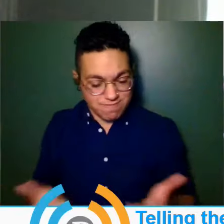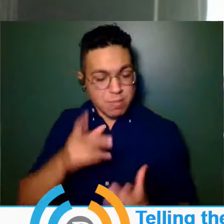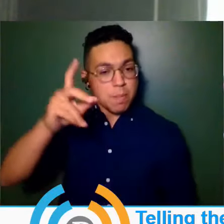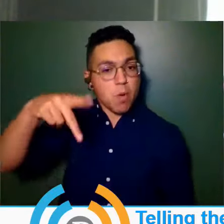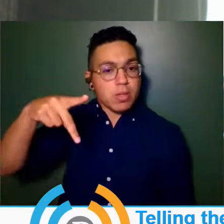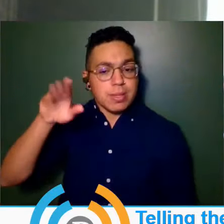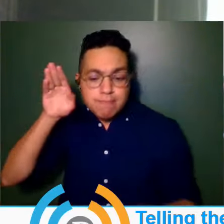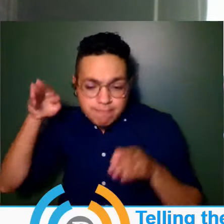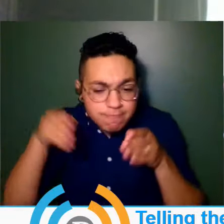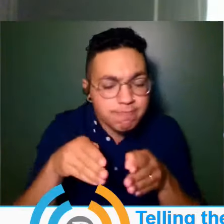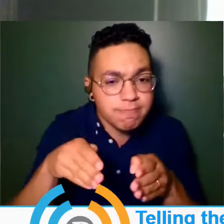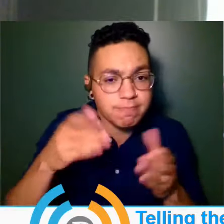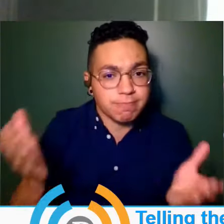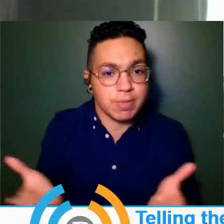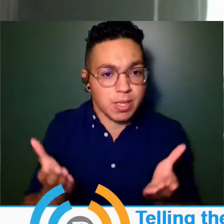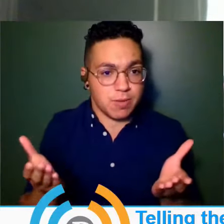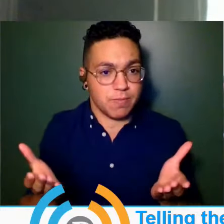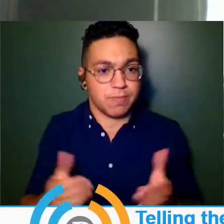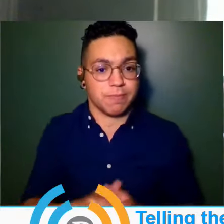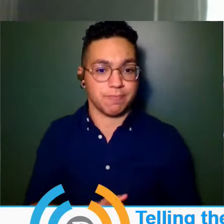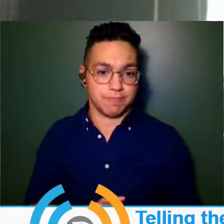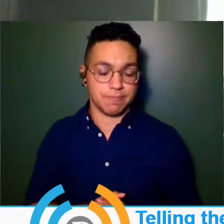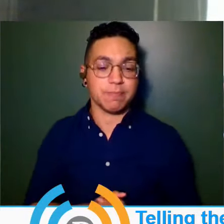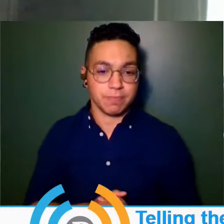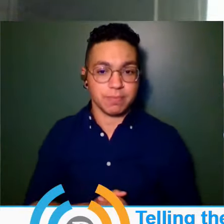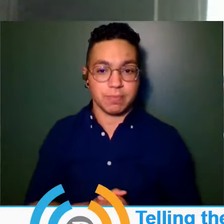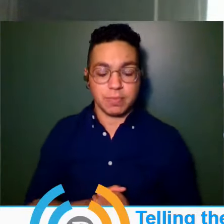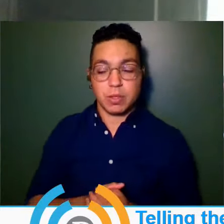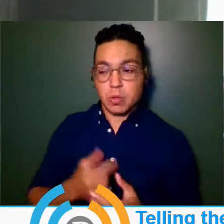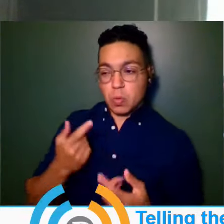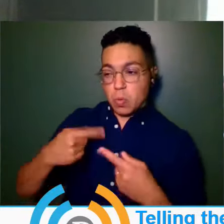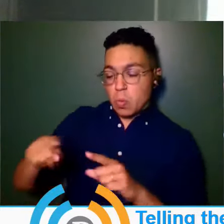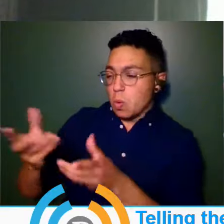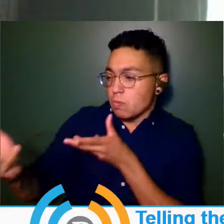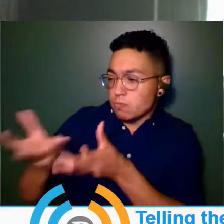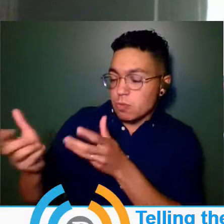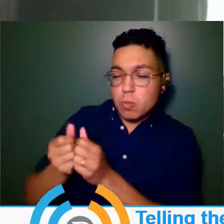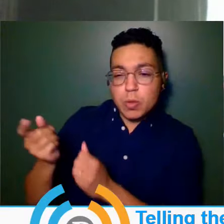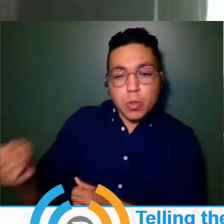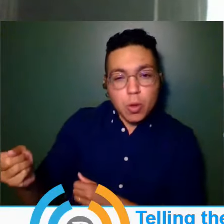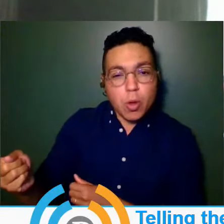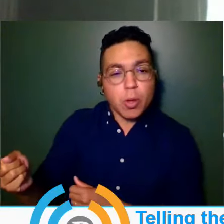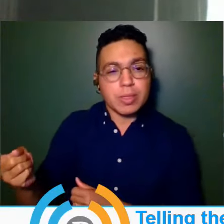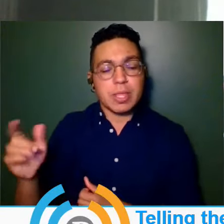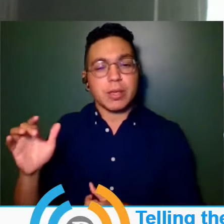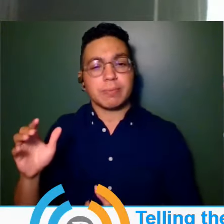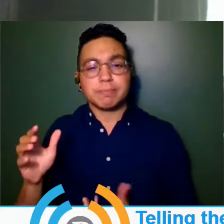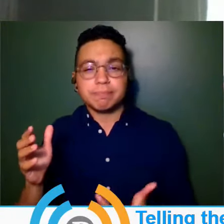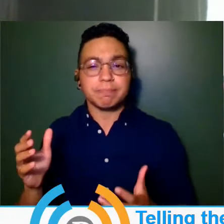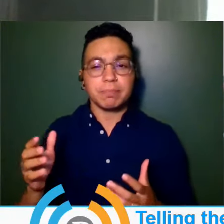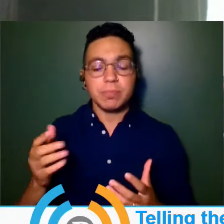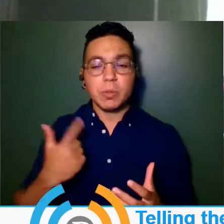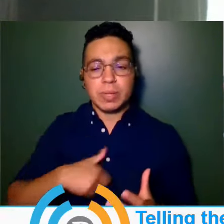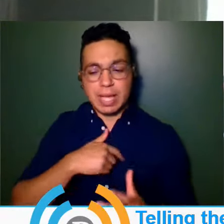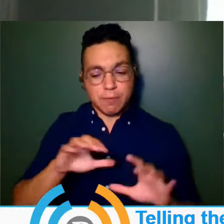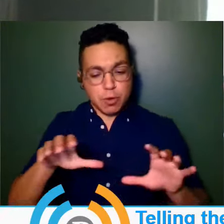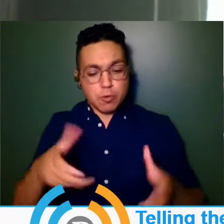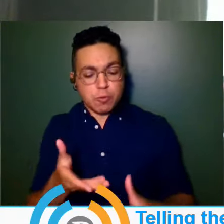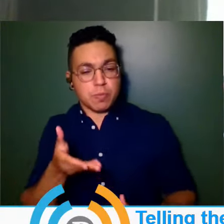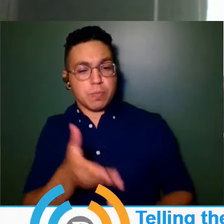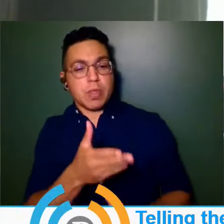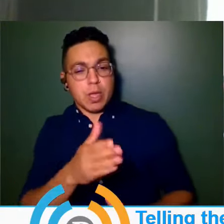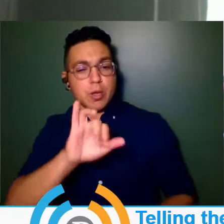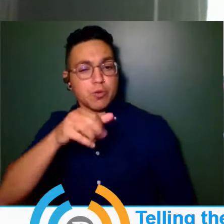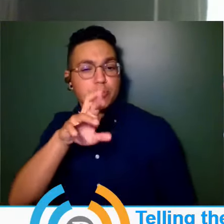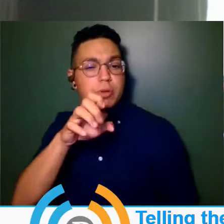In advance of talking to her, I there's a sort of loose tribe of journalists on the ground who've been covering this. And